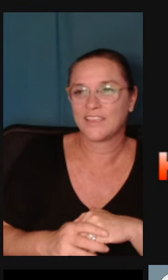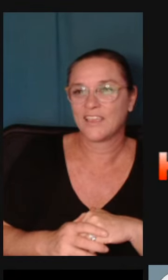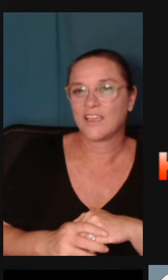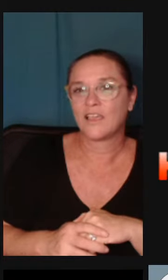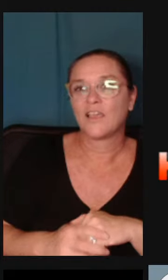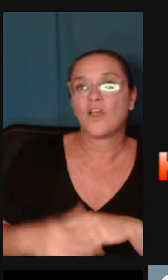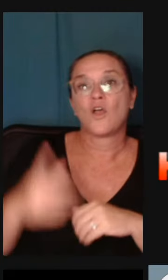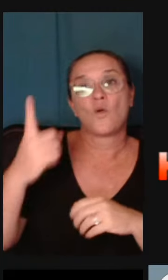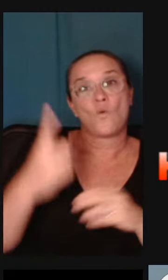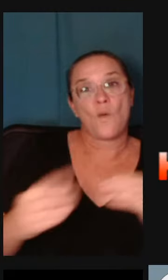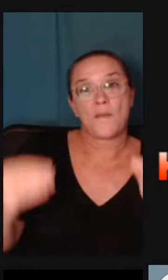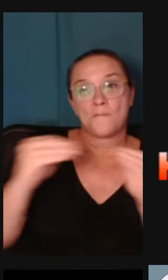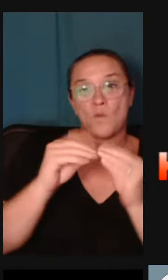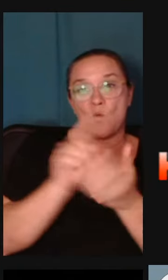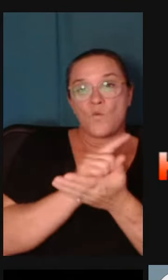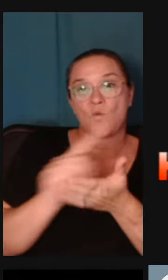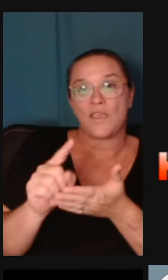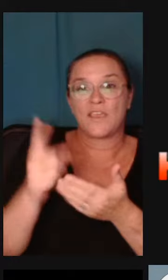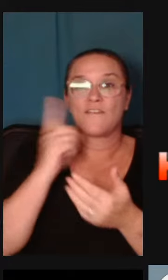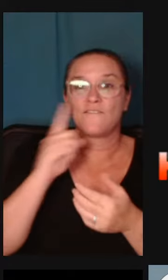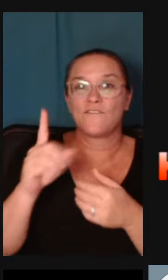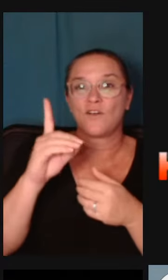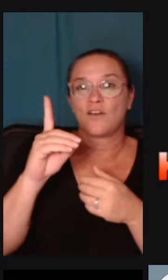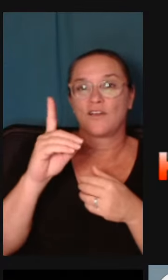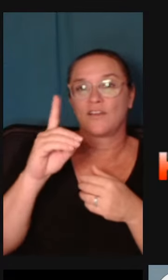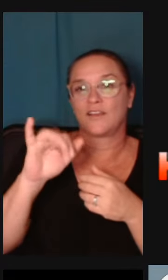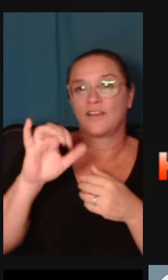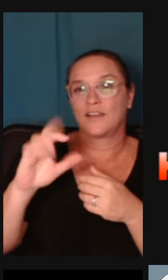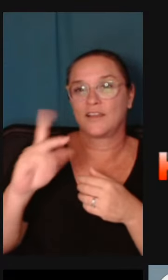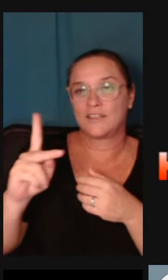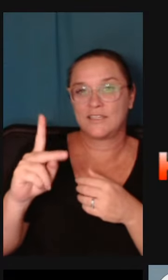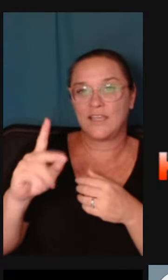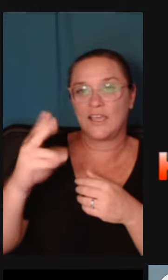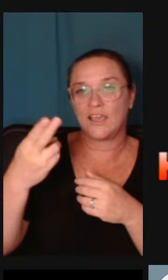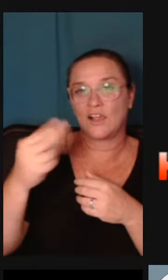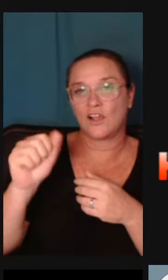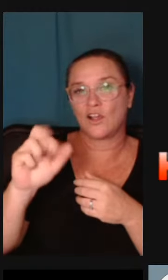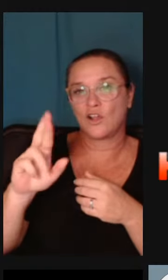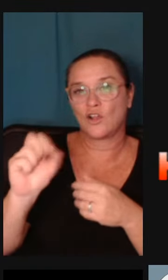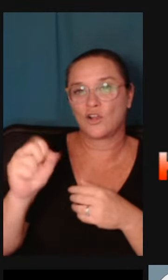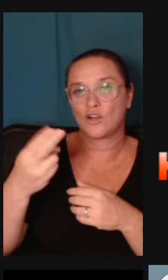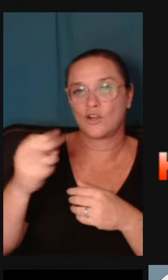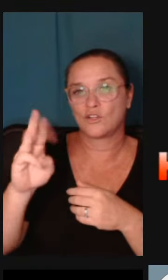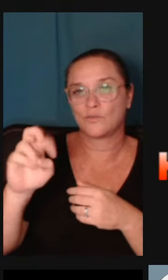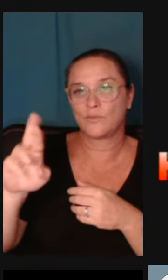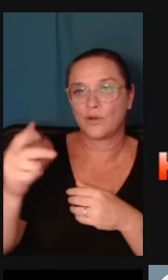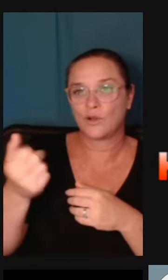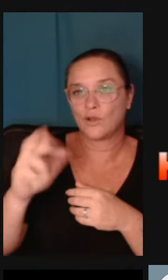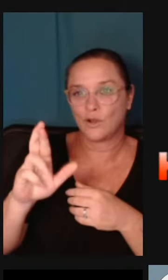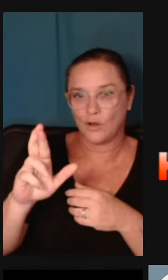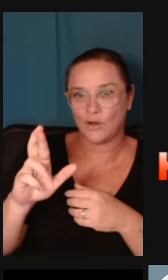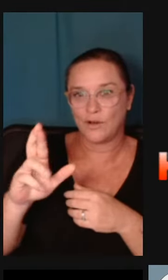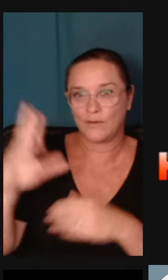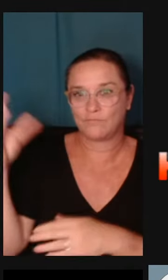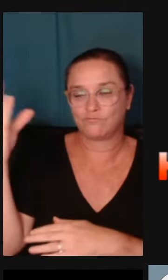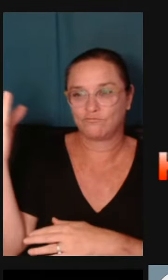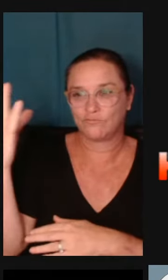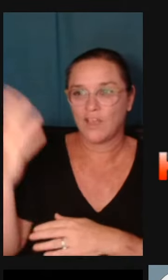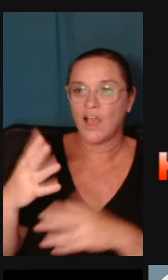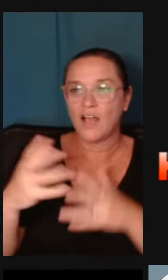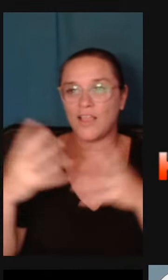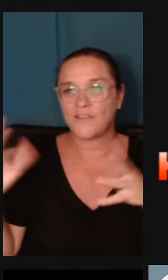One more week for the Dick Hirschberger program down there at the Kahuku unit. A lot of activity happening down at the